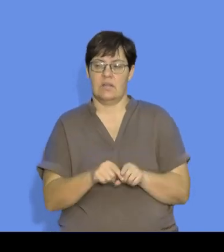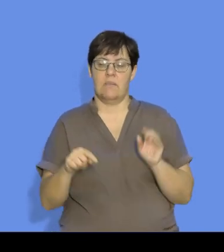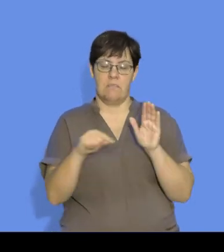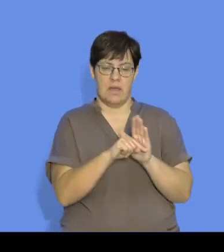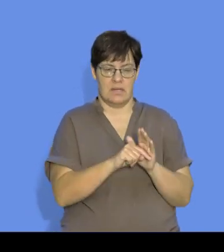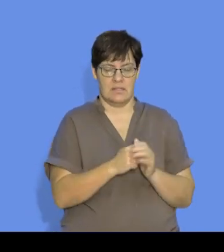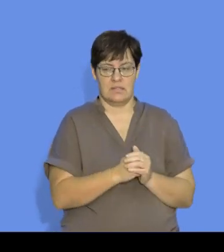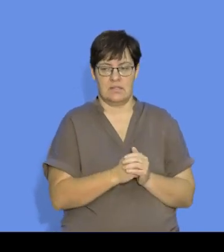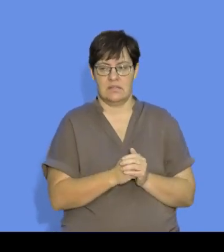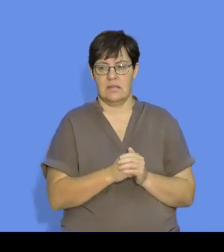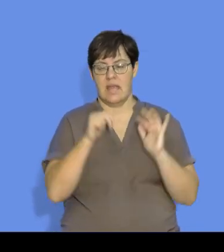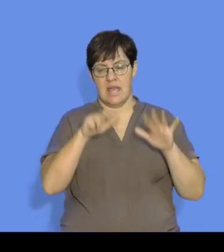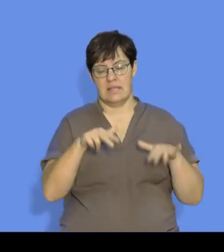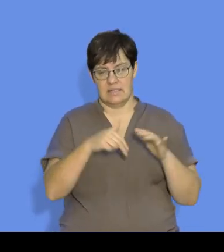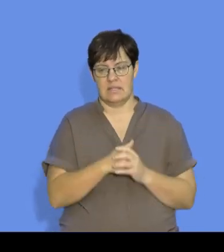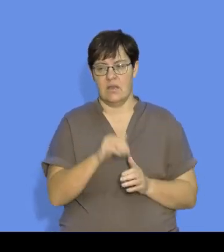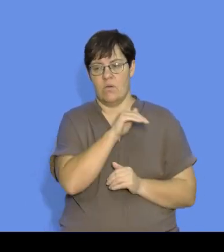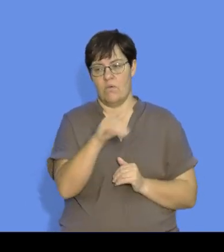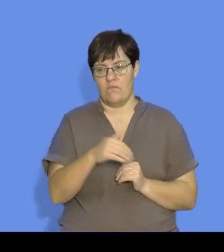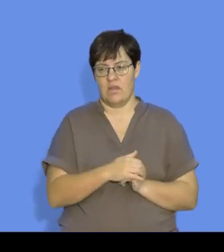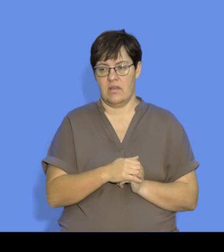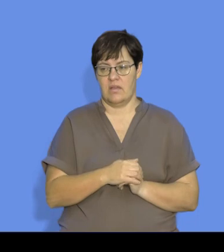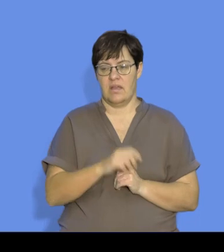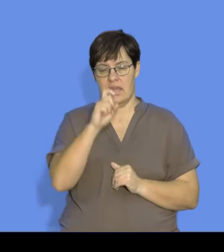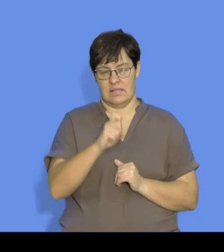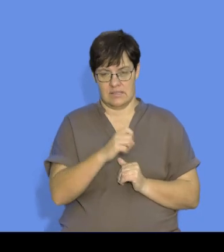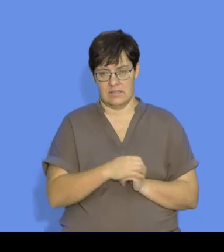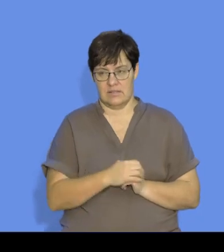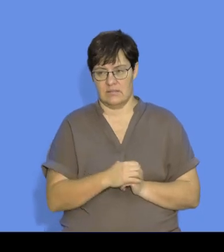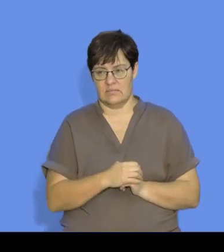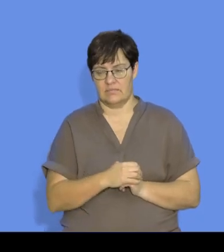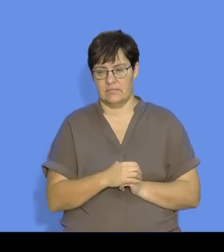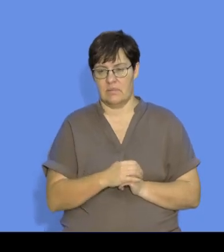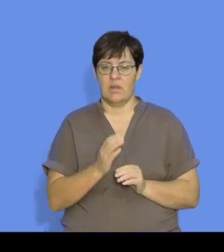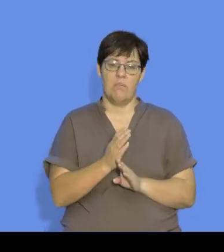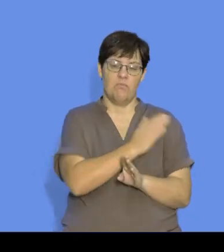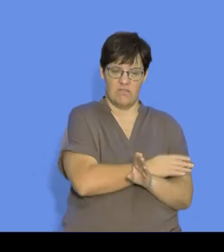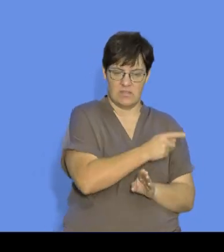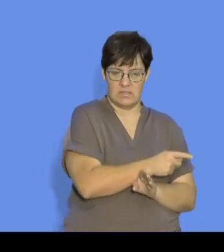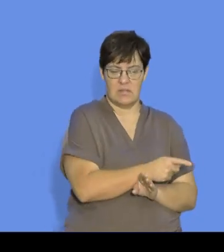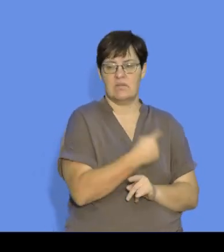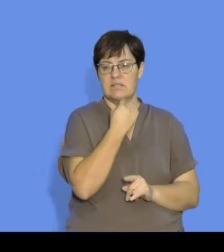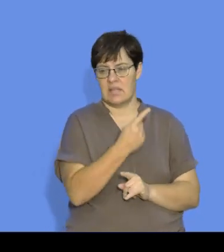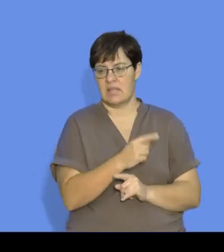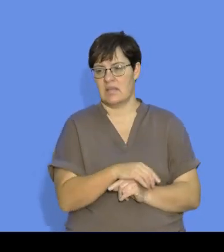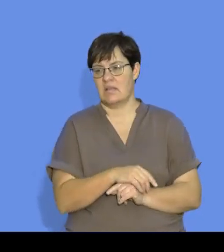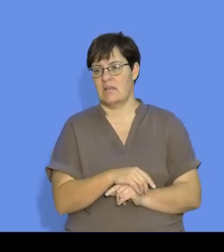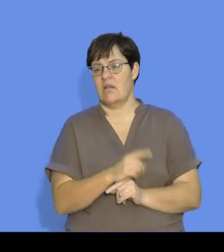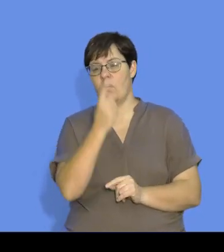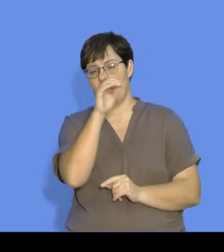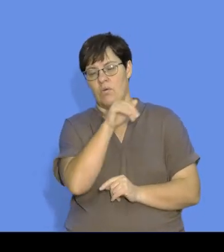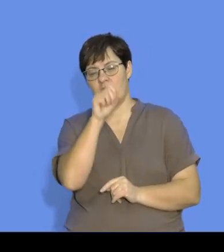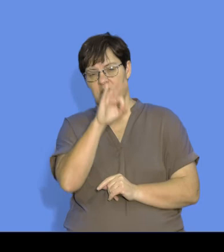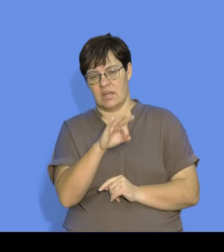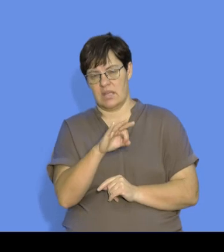to minus 18 over x, right? With the previous one, you will say then it's